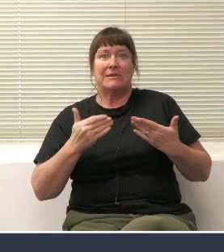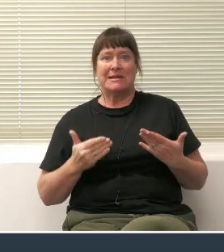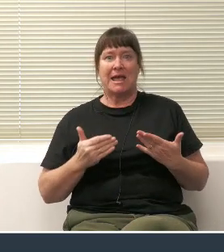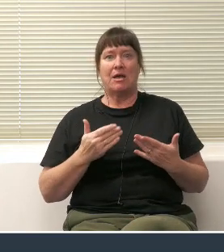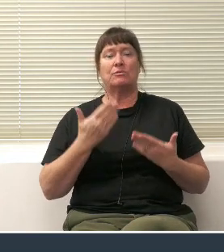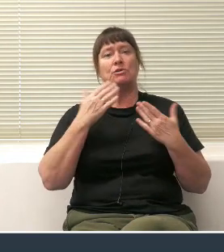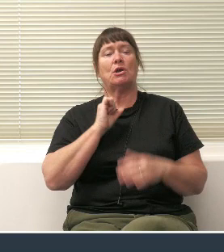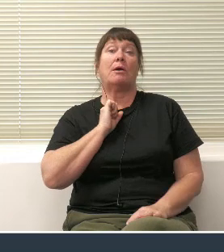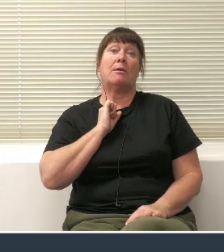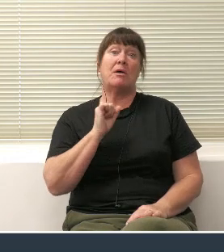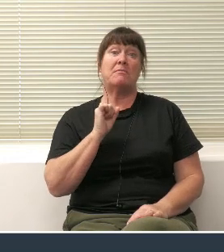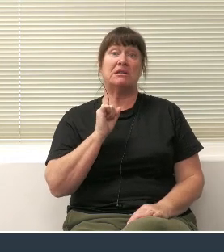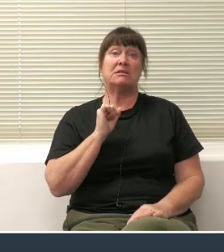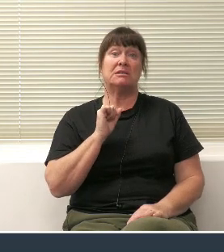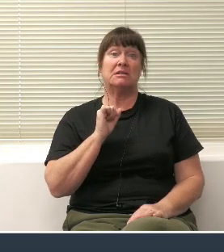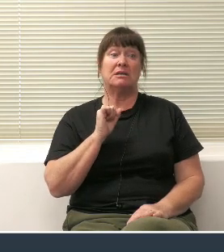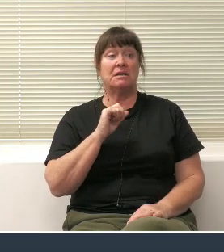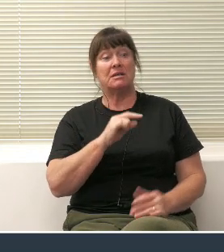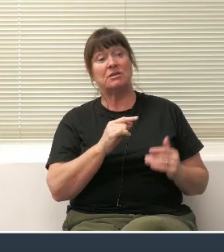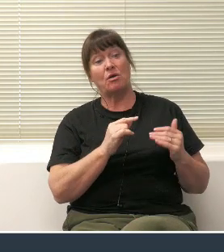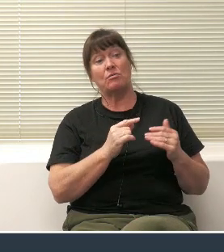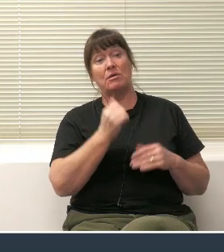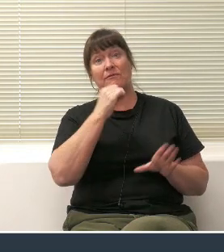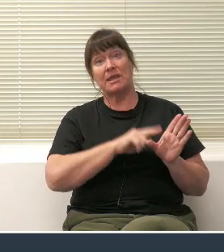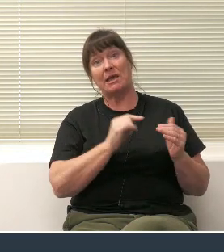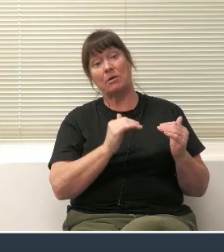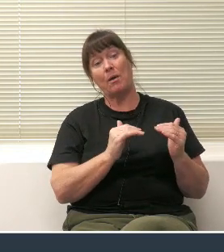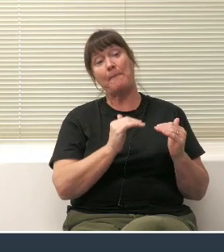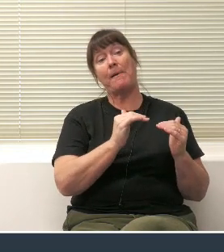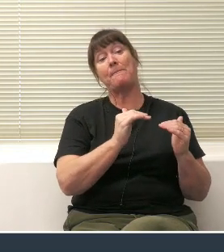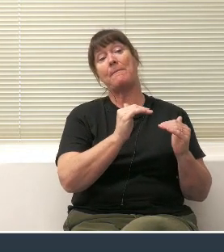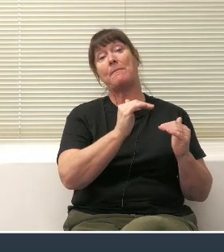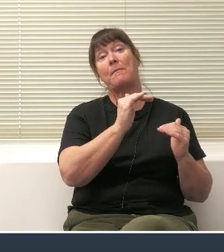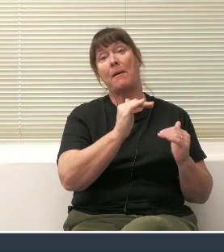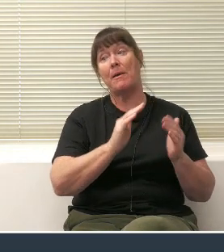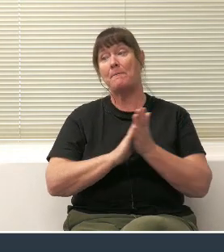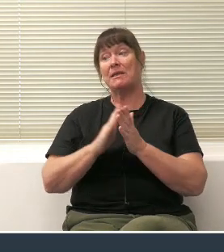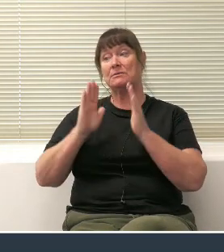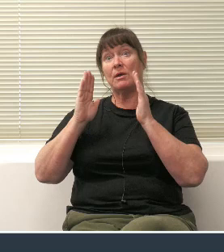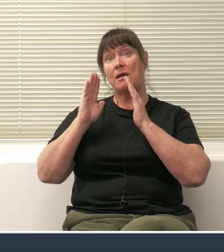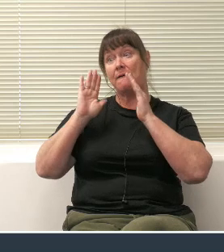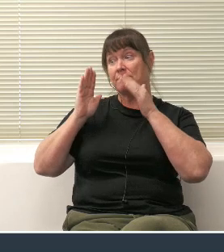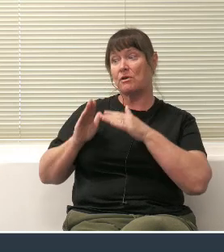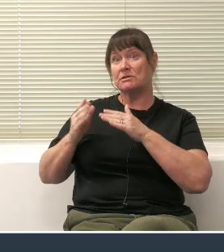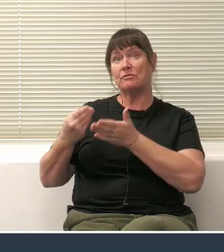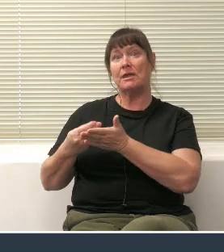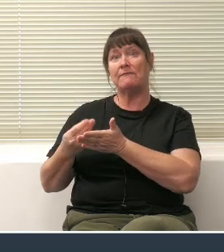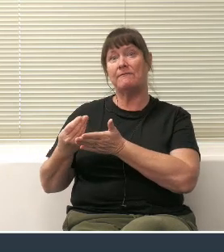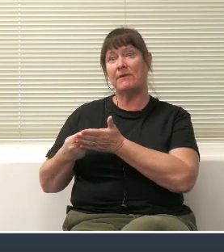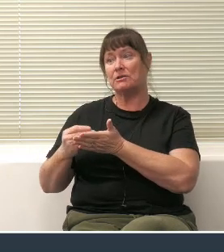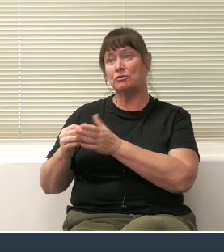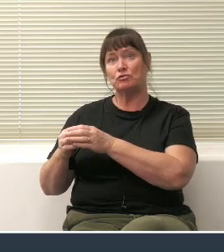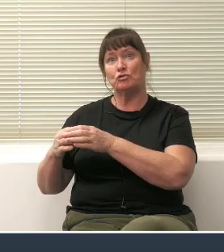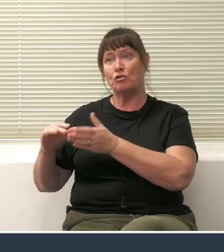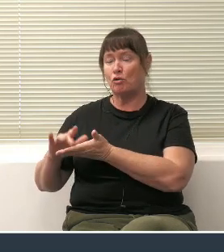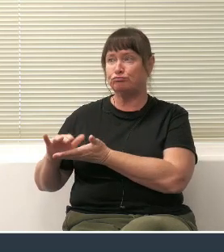to growing the resilience fund, because we did hear through submissions that the community was supportive of that. So it was just